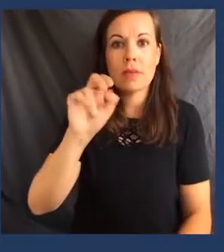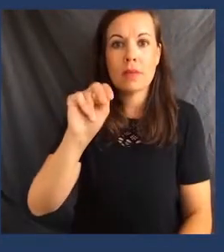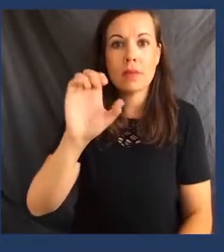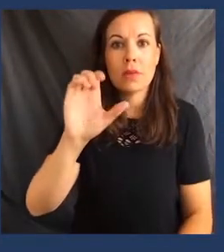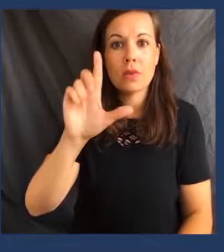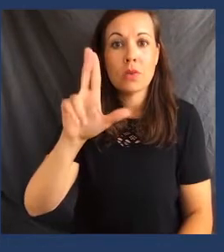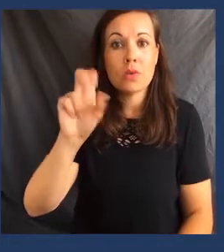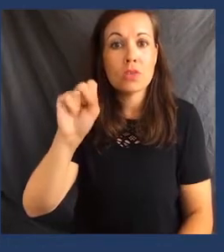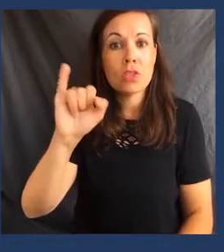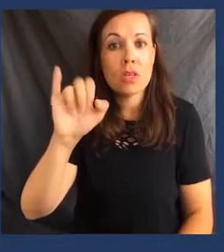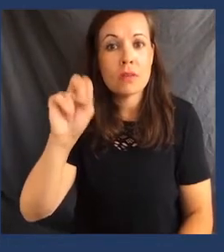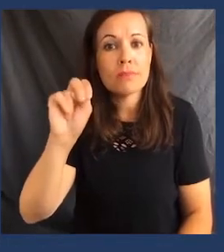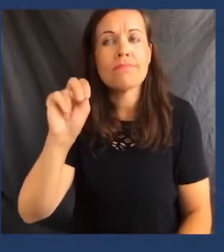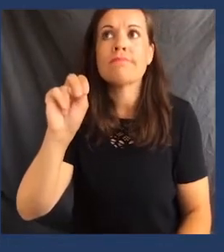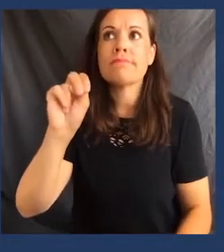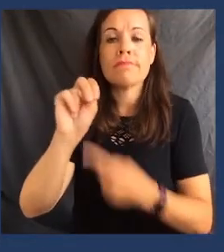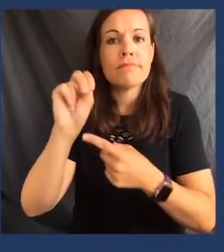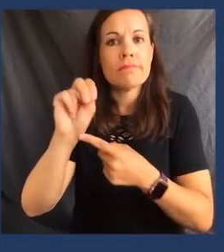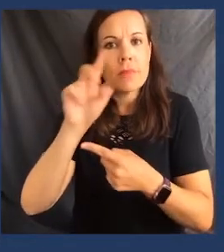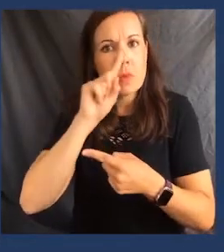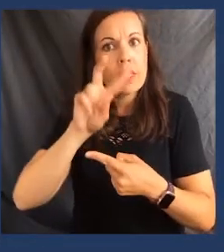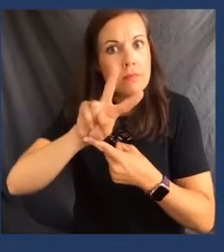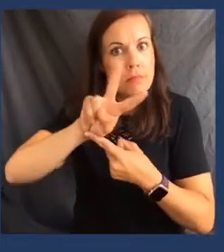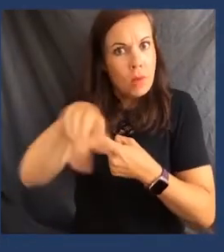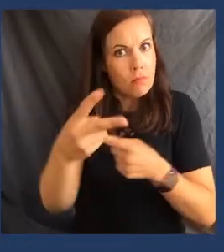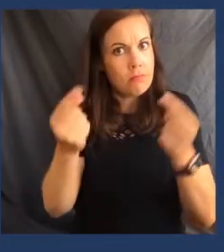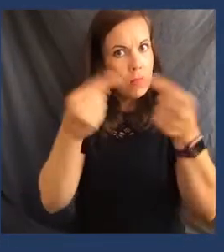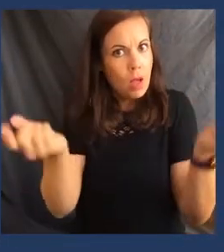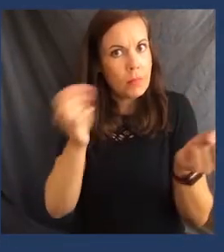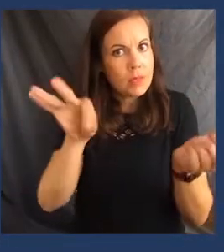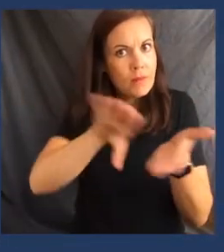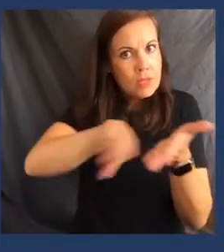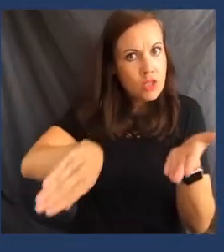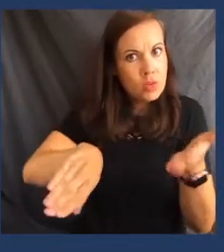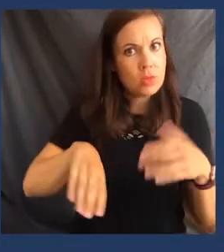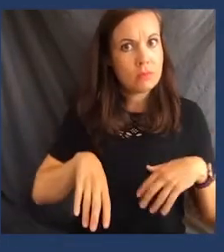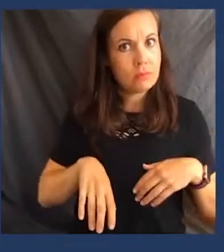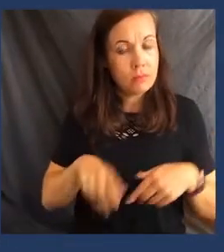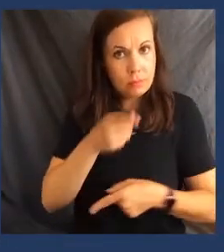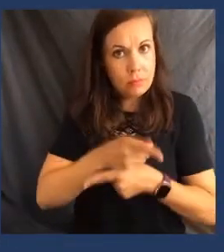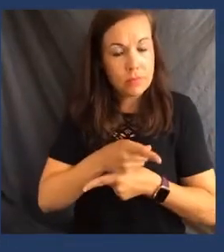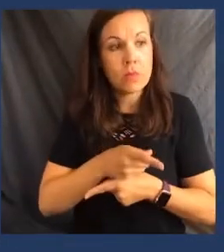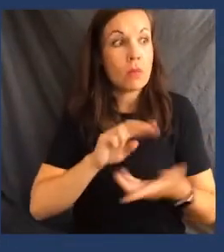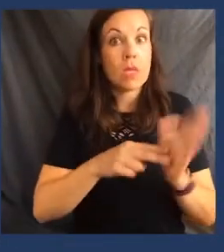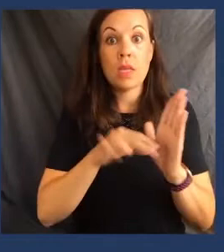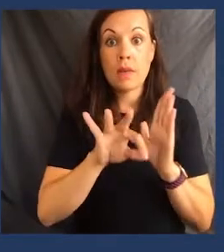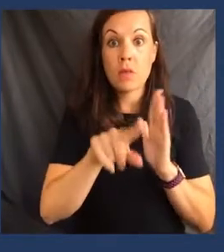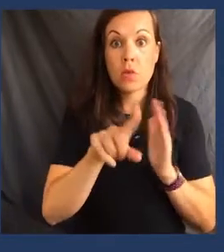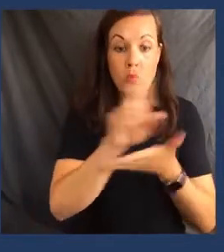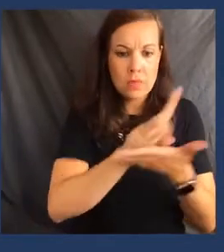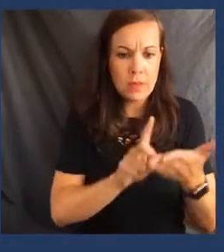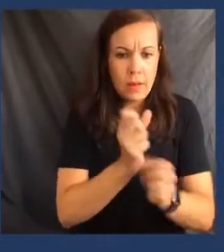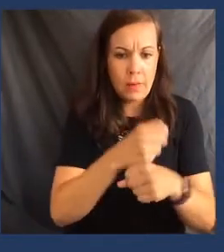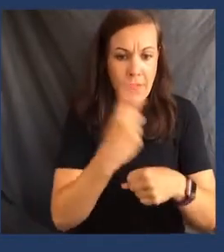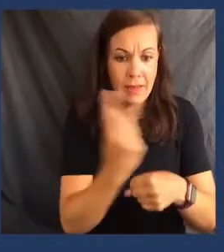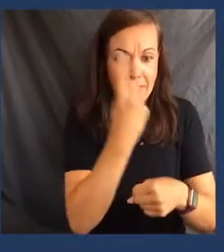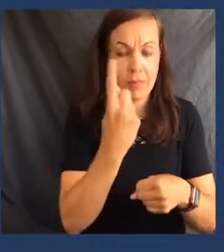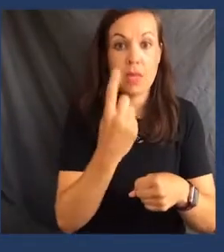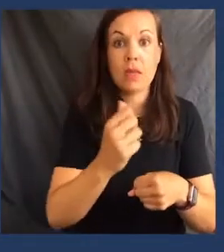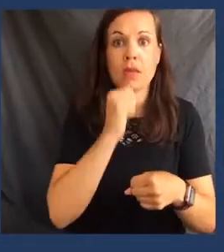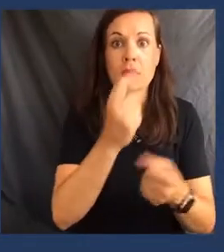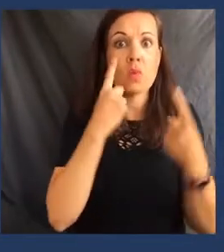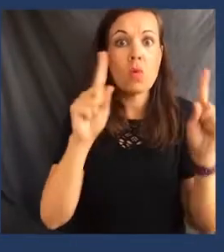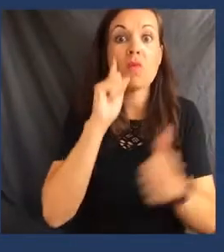the inverse of exclusion. If you don't make something work for everyone, you are consciously